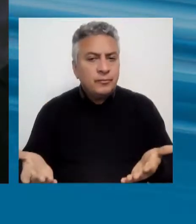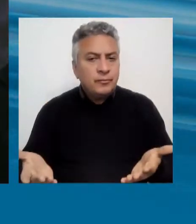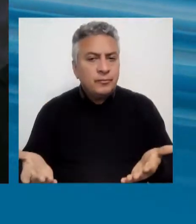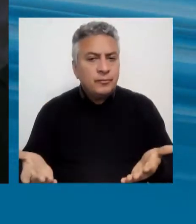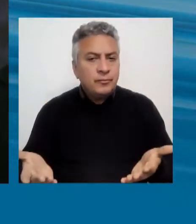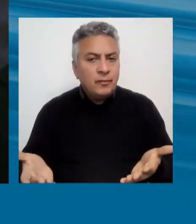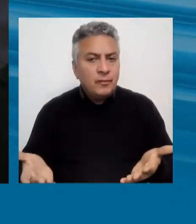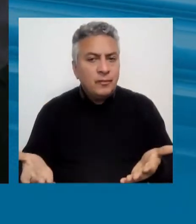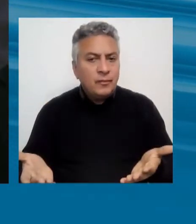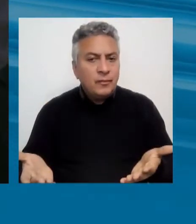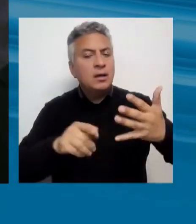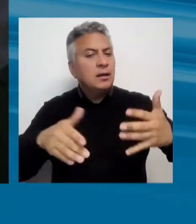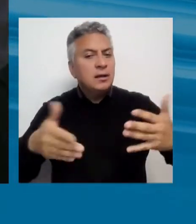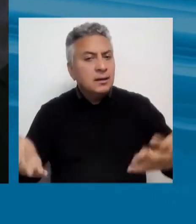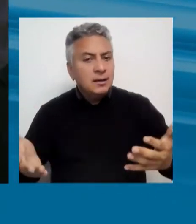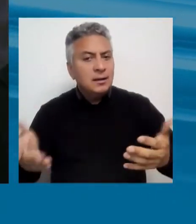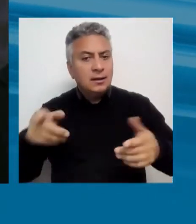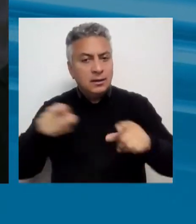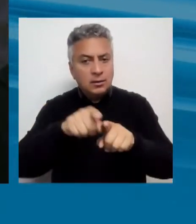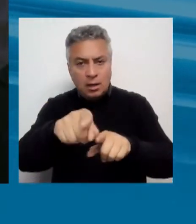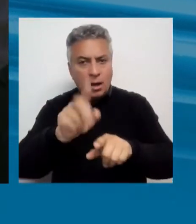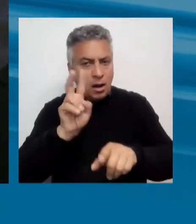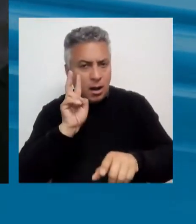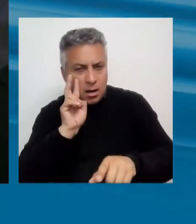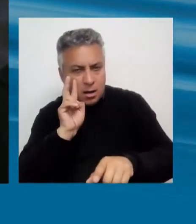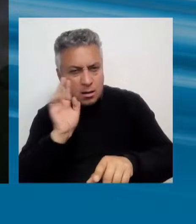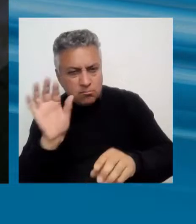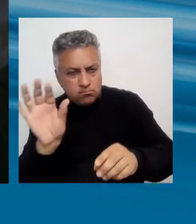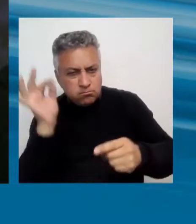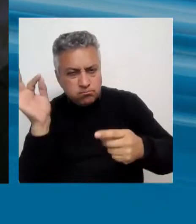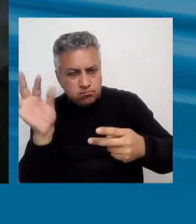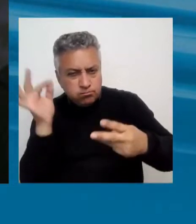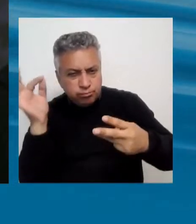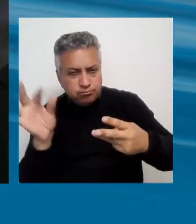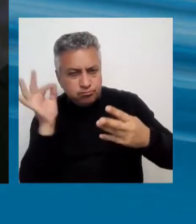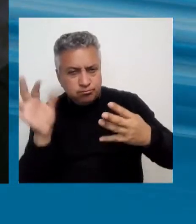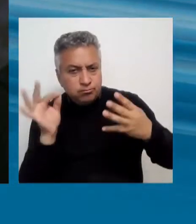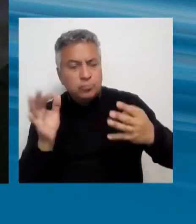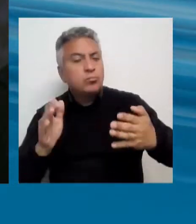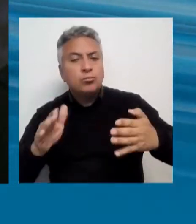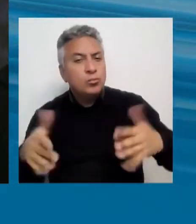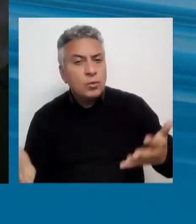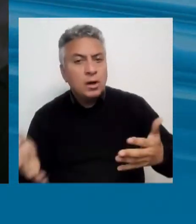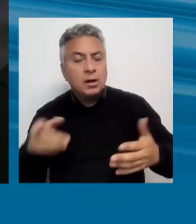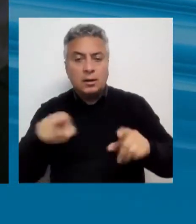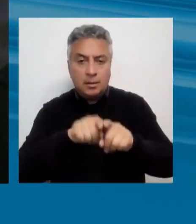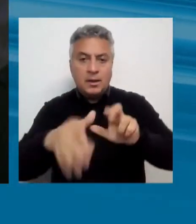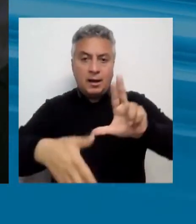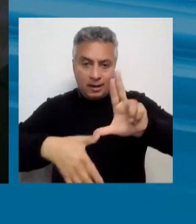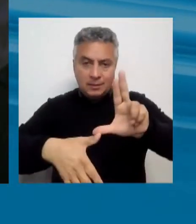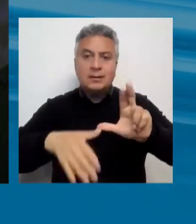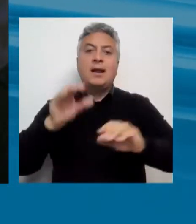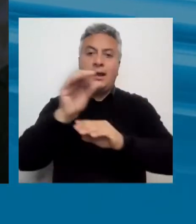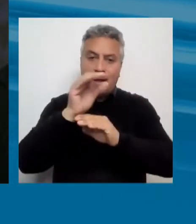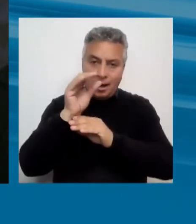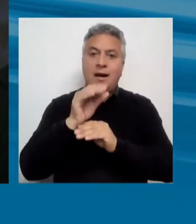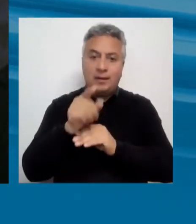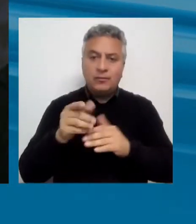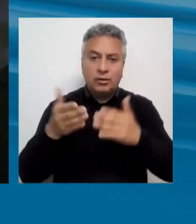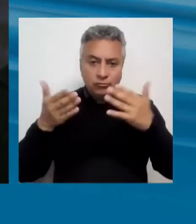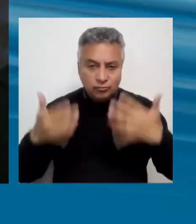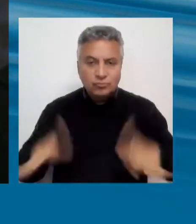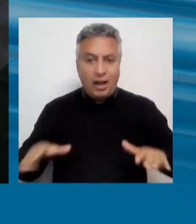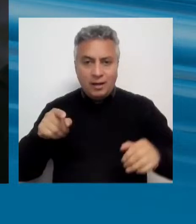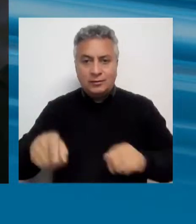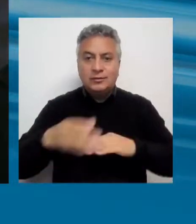factors have you noticed to explain inequality in Latin America and the Caribbean, in addition to the 6 that have